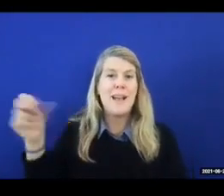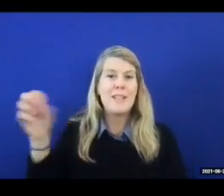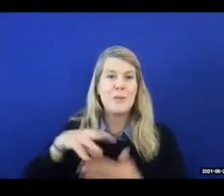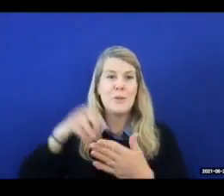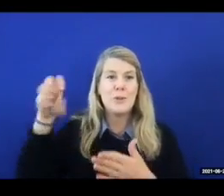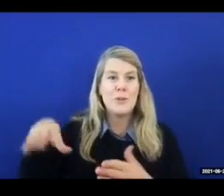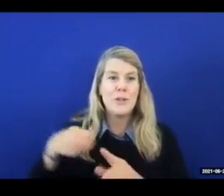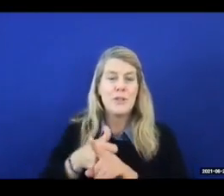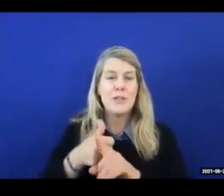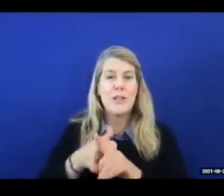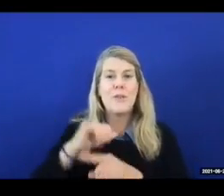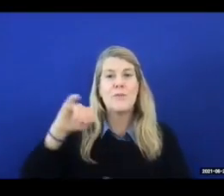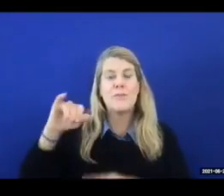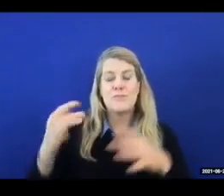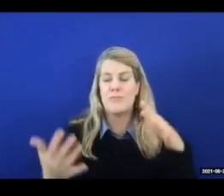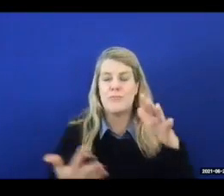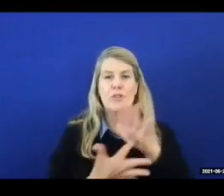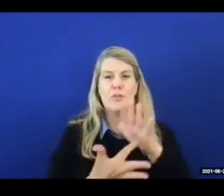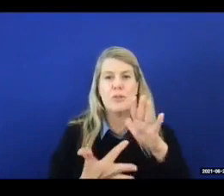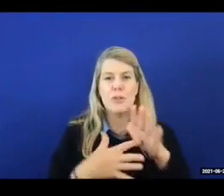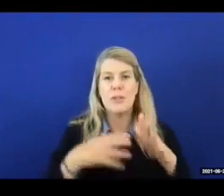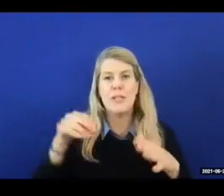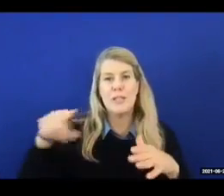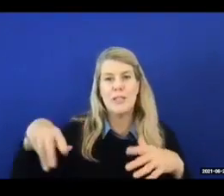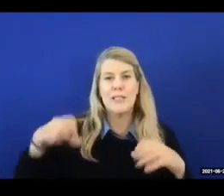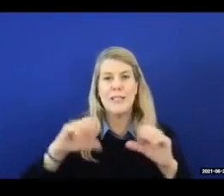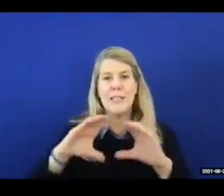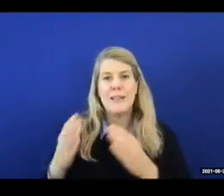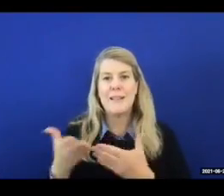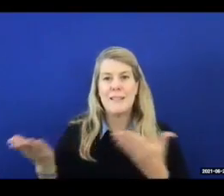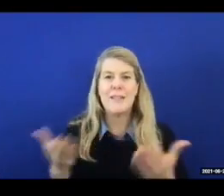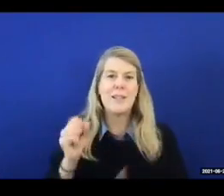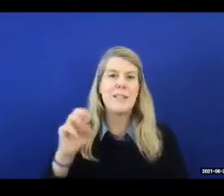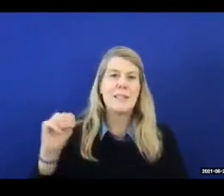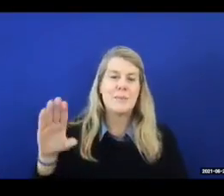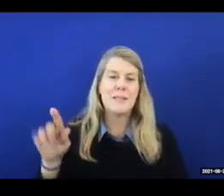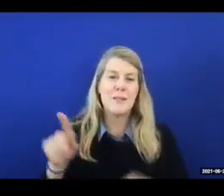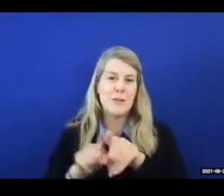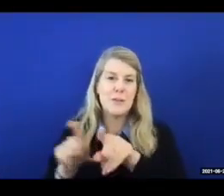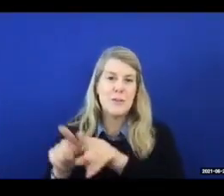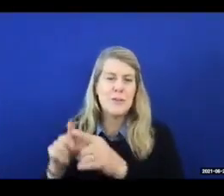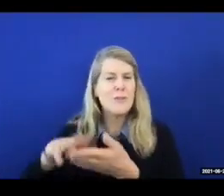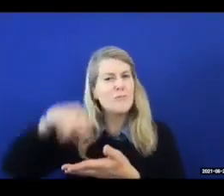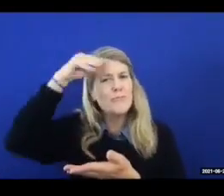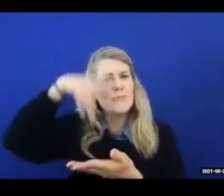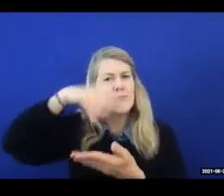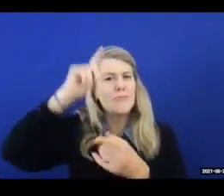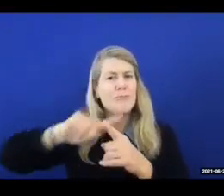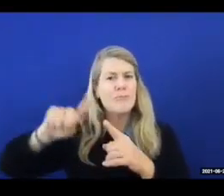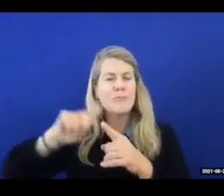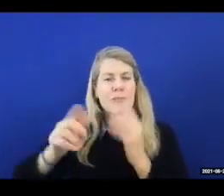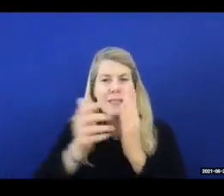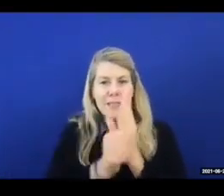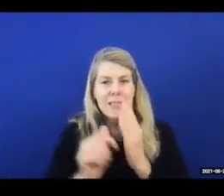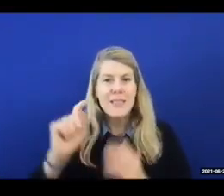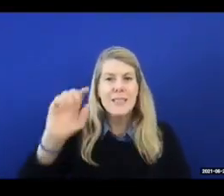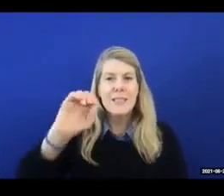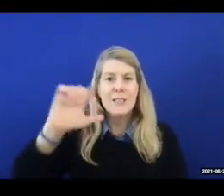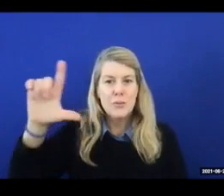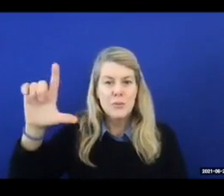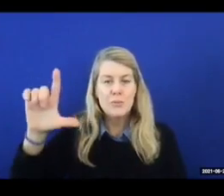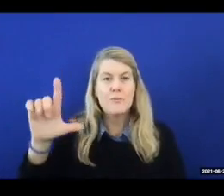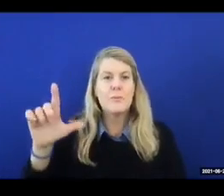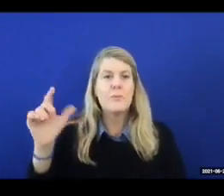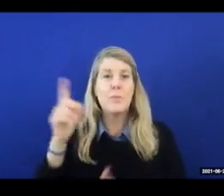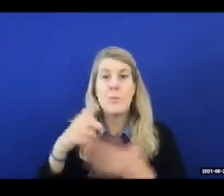who's a junior, and she's taking classes here at SMC also. I've learned all these skills and all these tools, and everything that I've